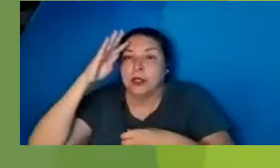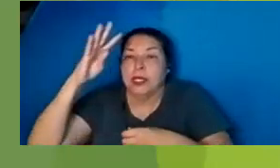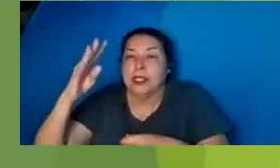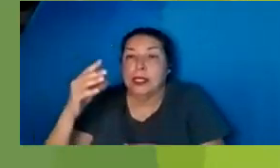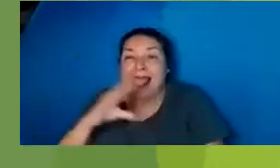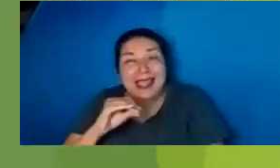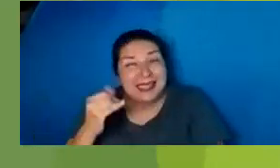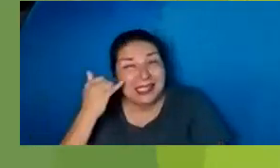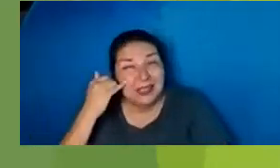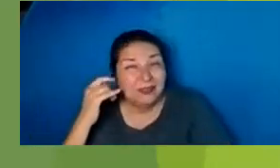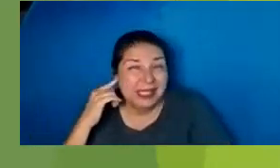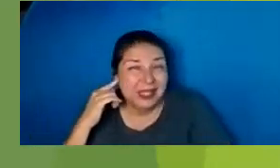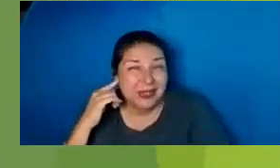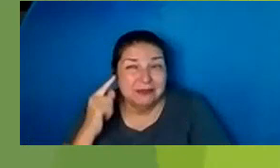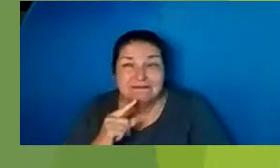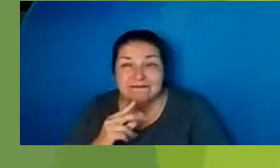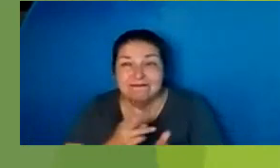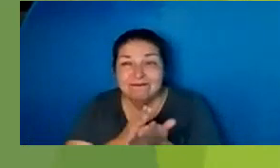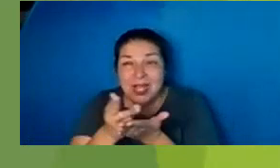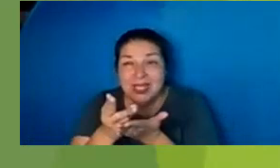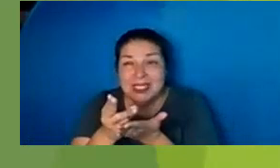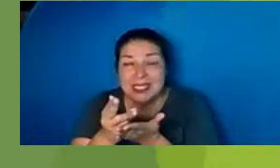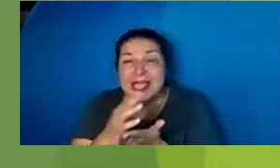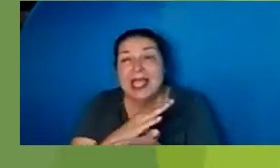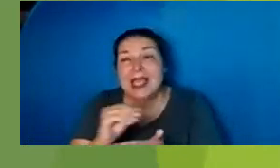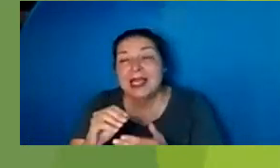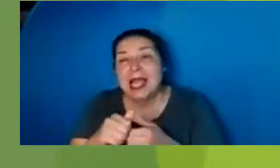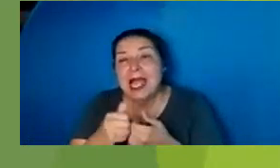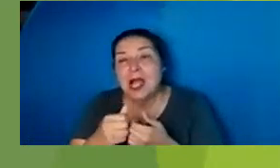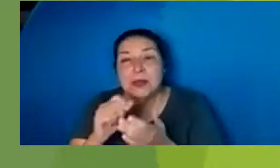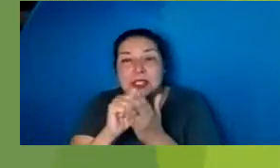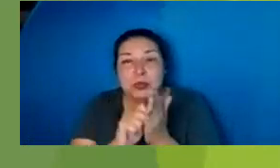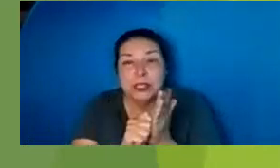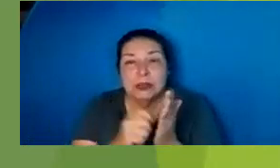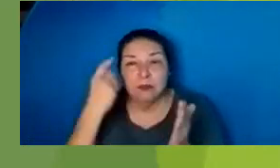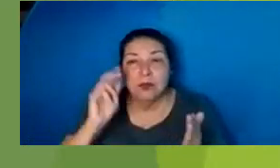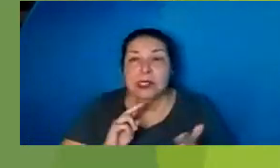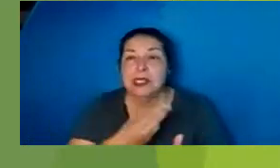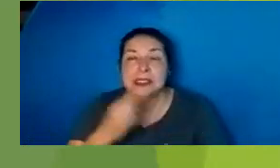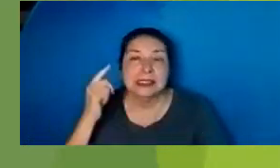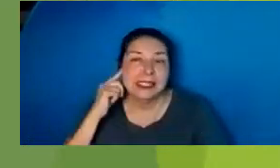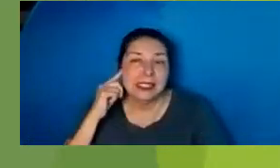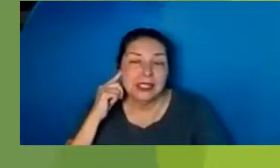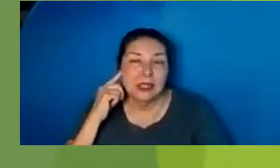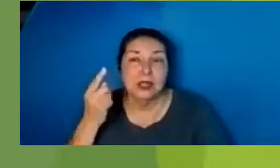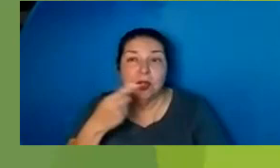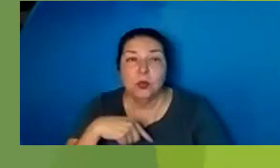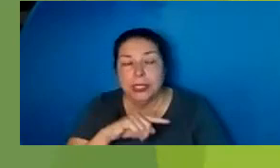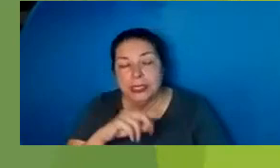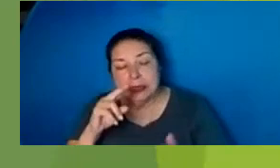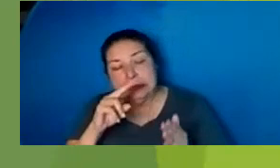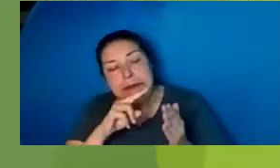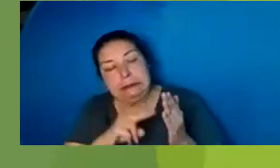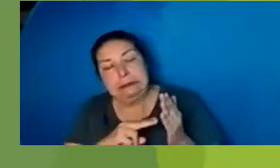honestly and as it is written for us to hear, we can only come away with the